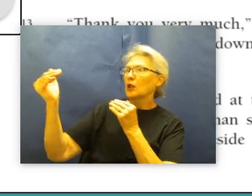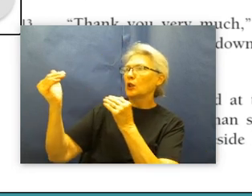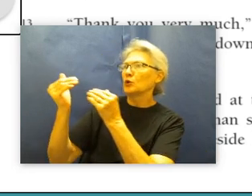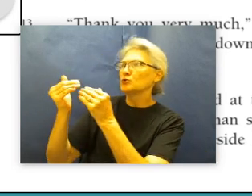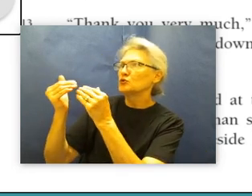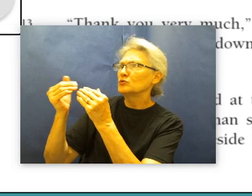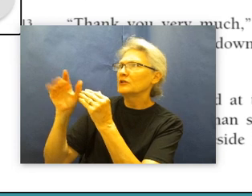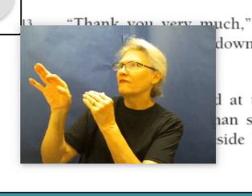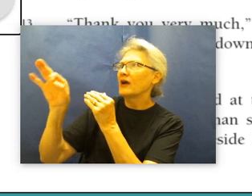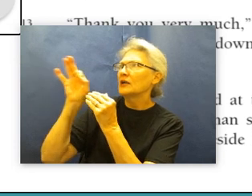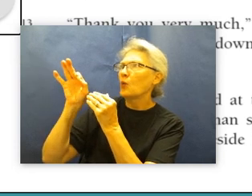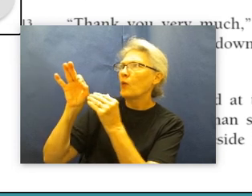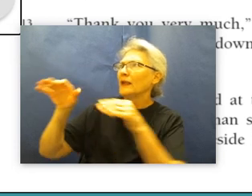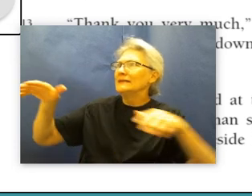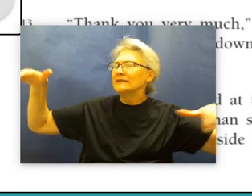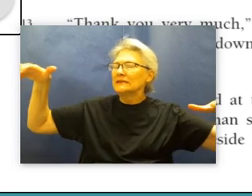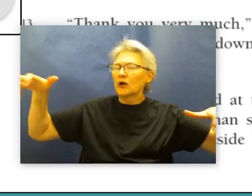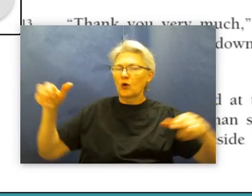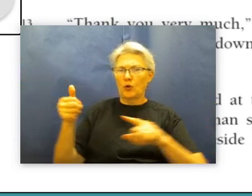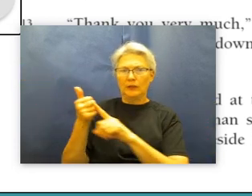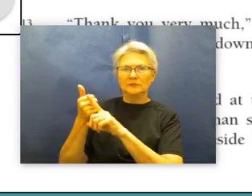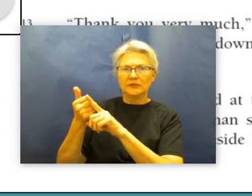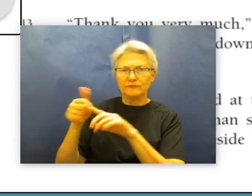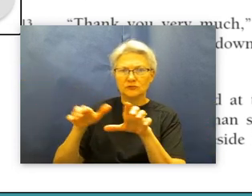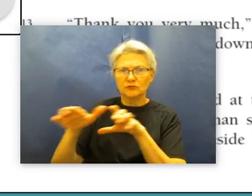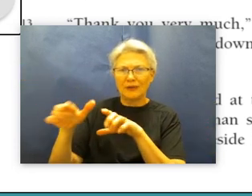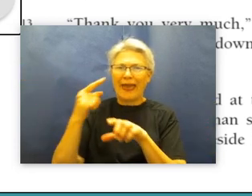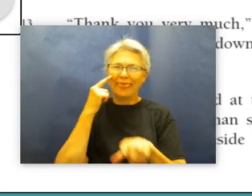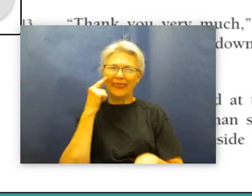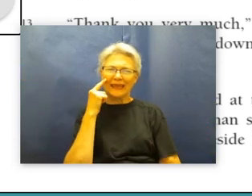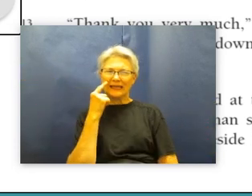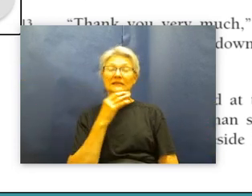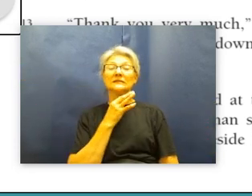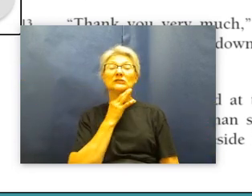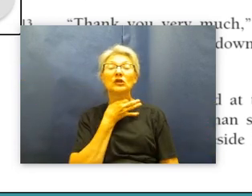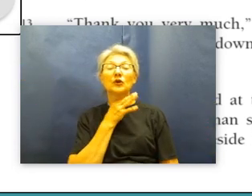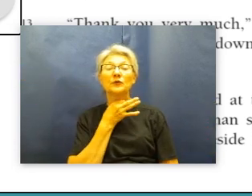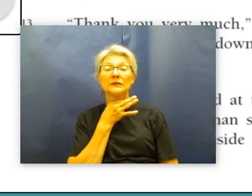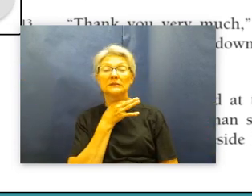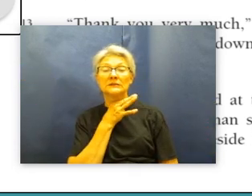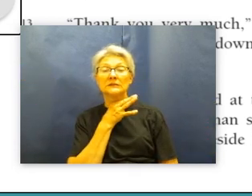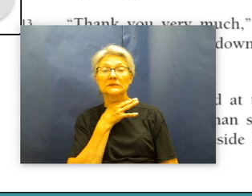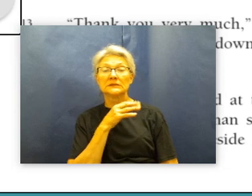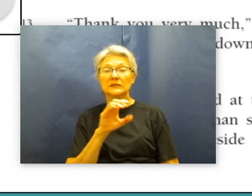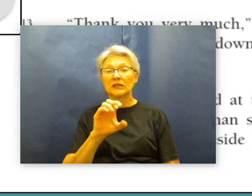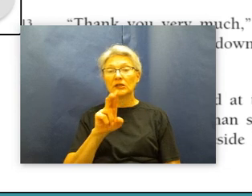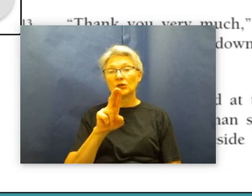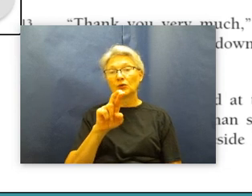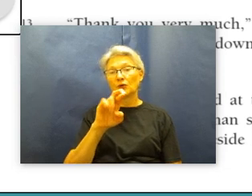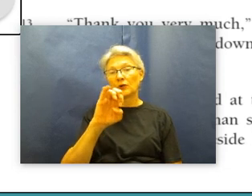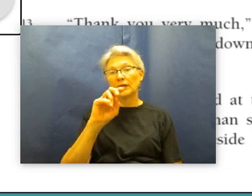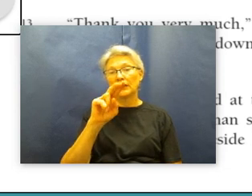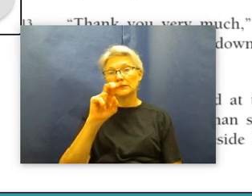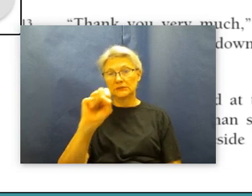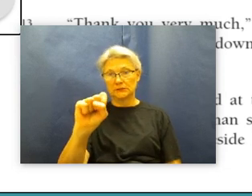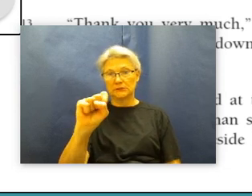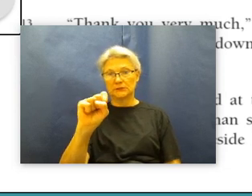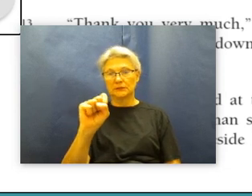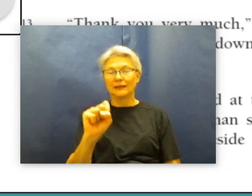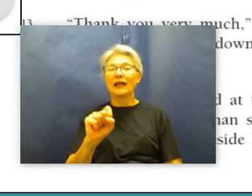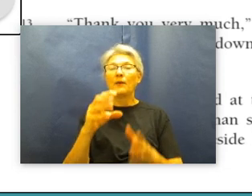the scarecrow was doing, I think that someone is curious in that moment. Now jumping